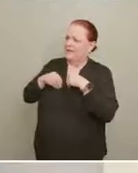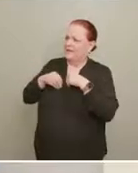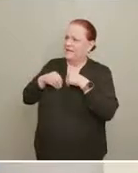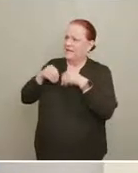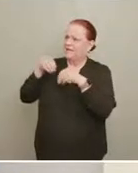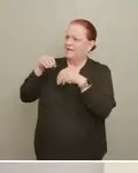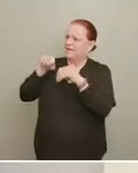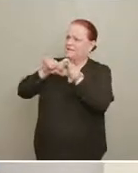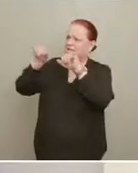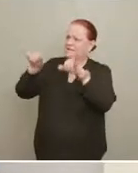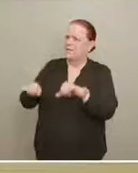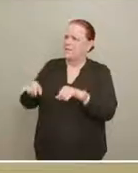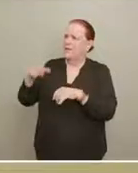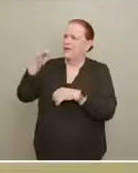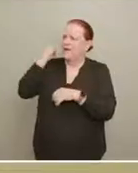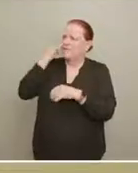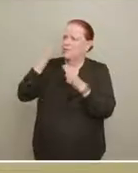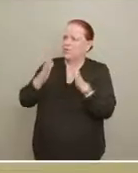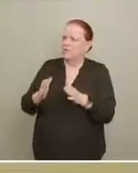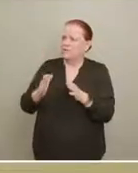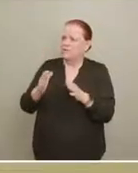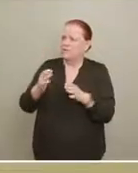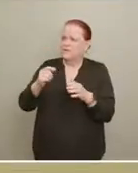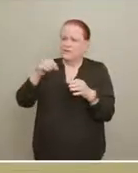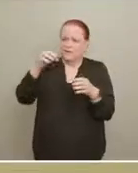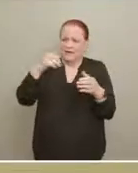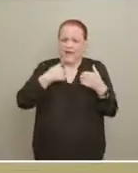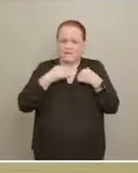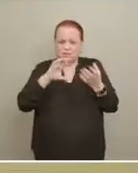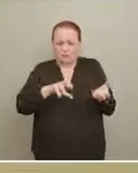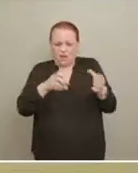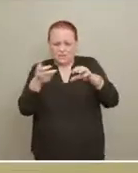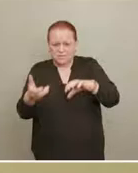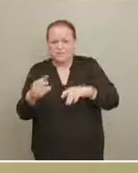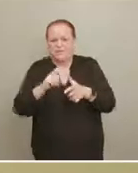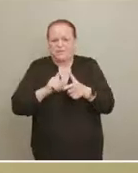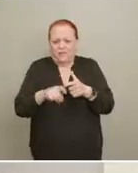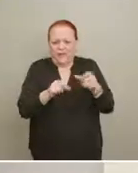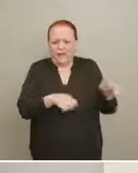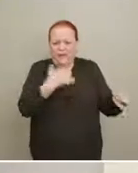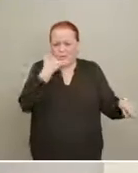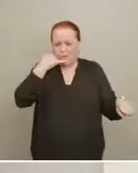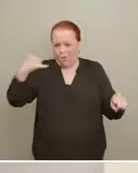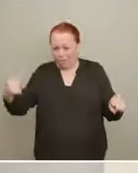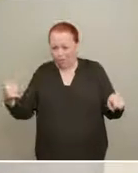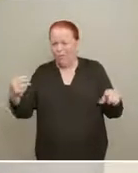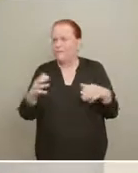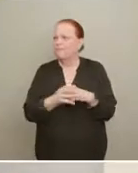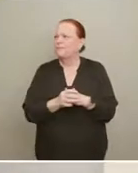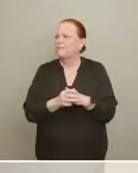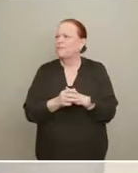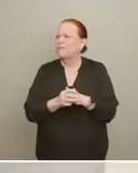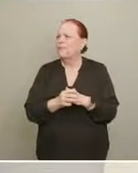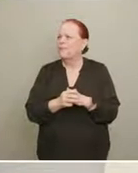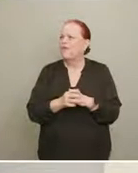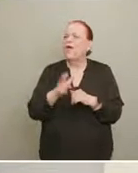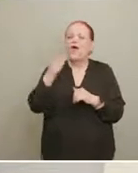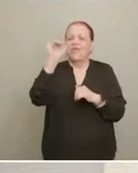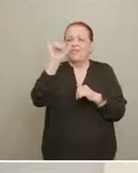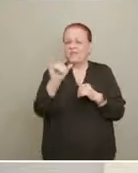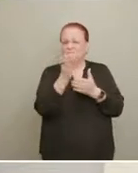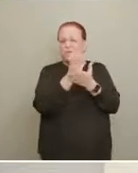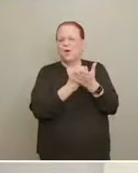where somebody's in crisis, they can call? And do they self-admit, or how do we take care of that? You know, Chair, that piece is an